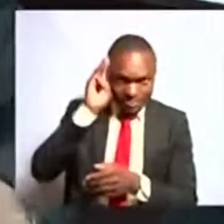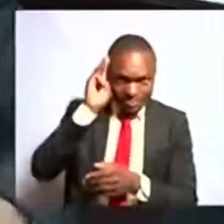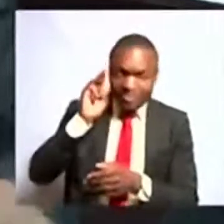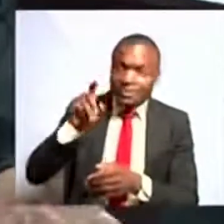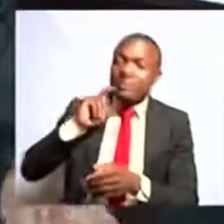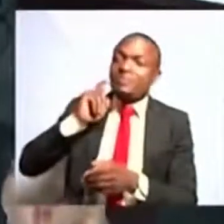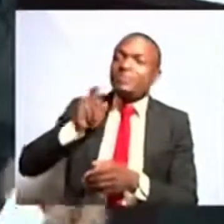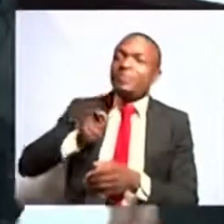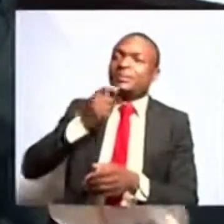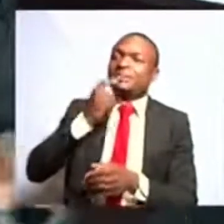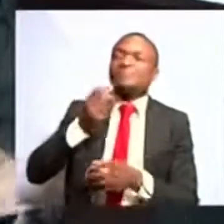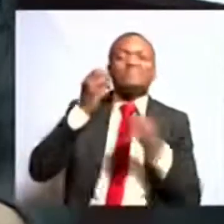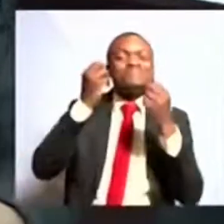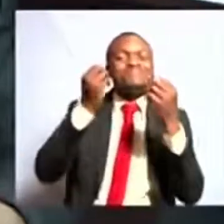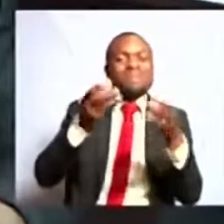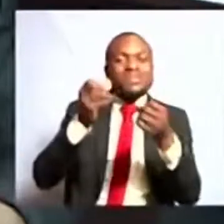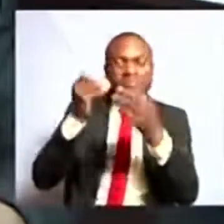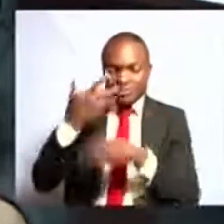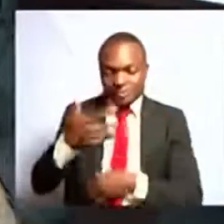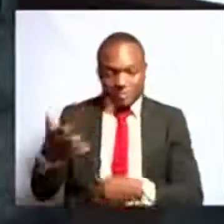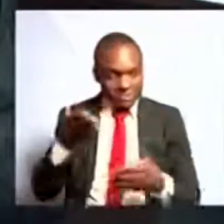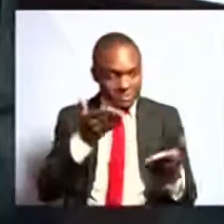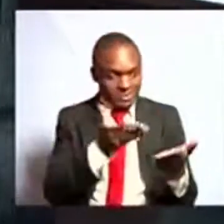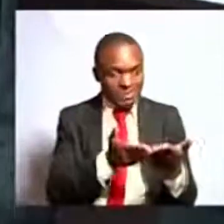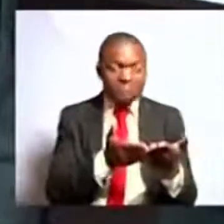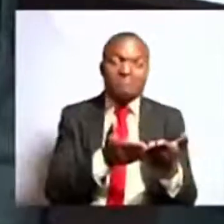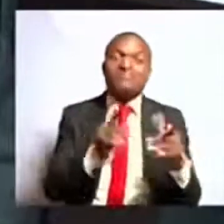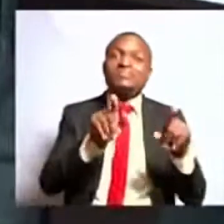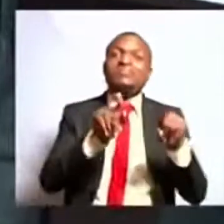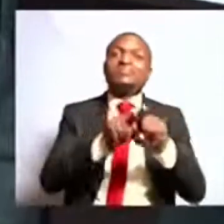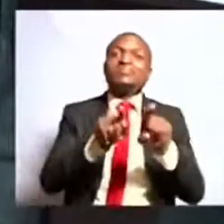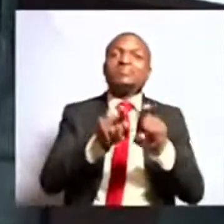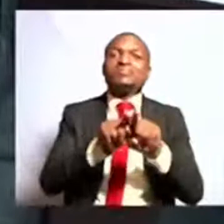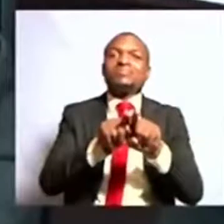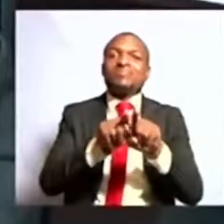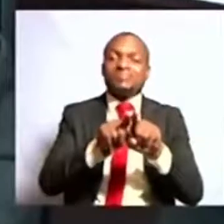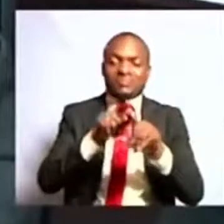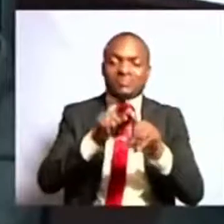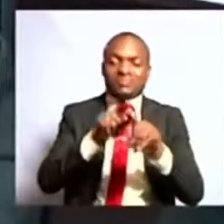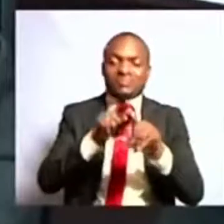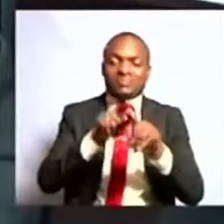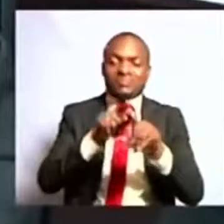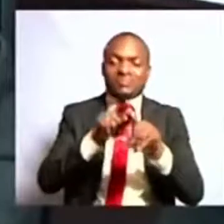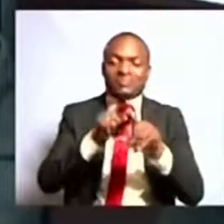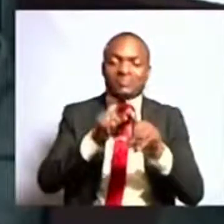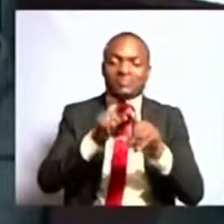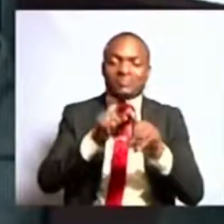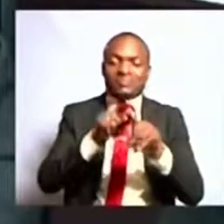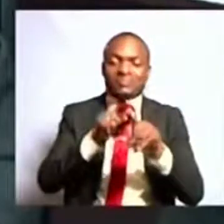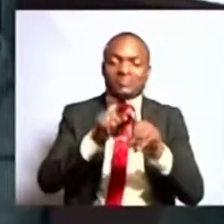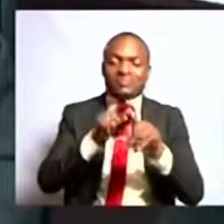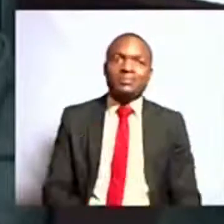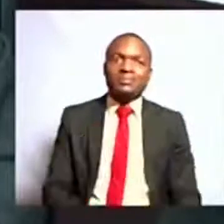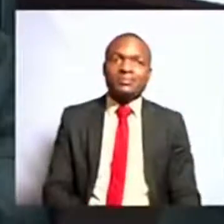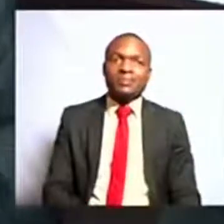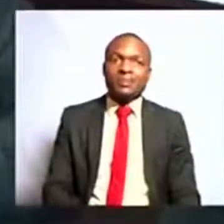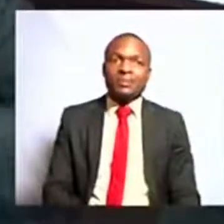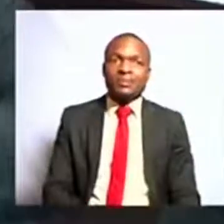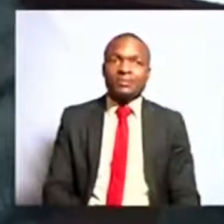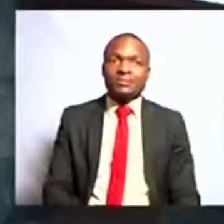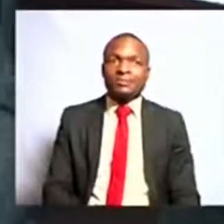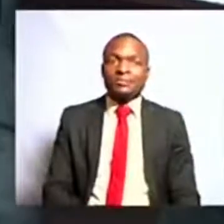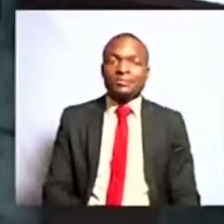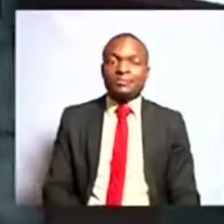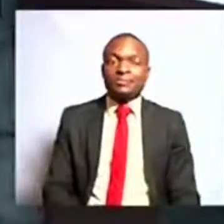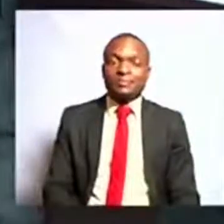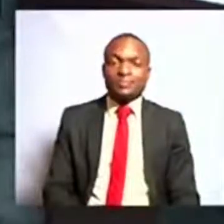should say most of the things which are here are similar to what is here. So much that